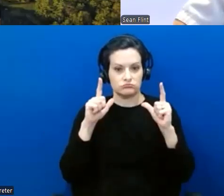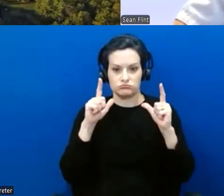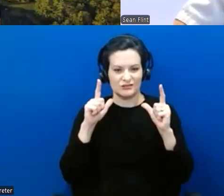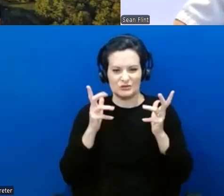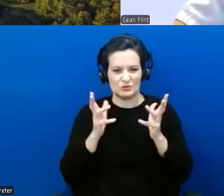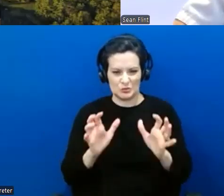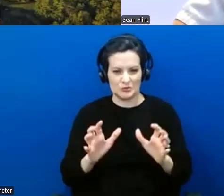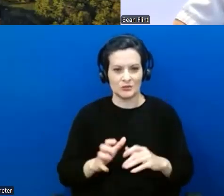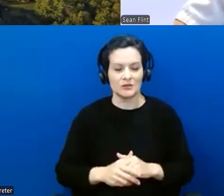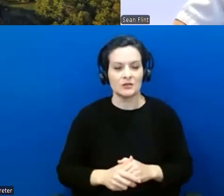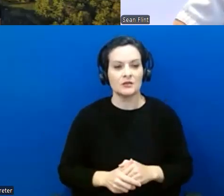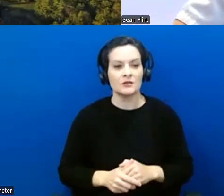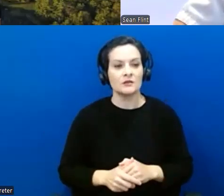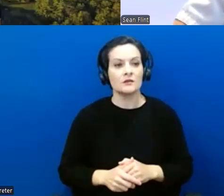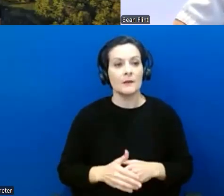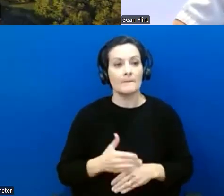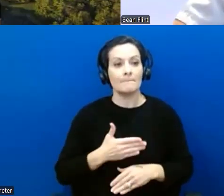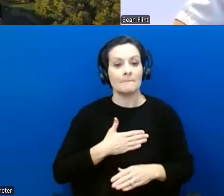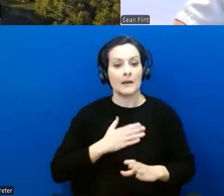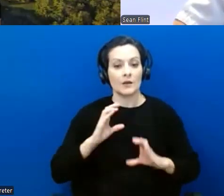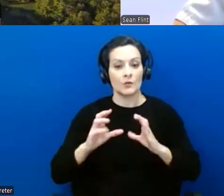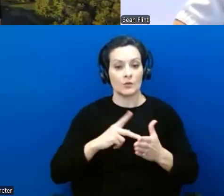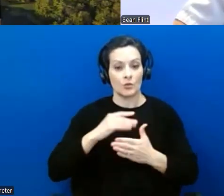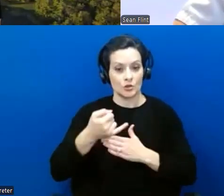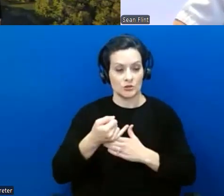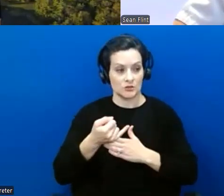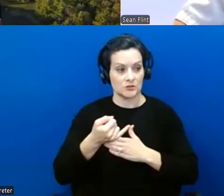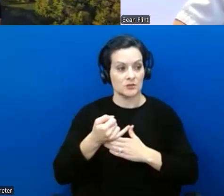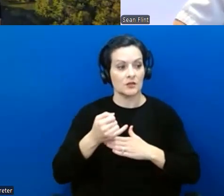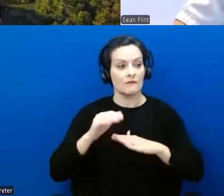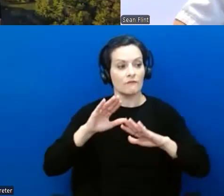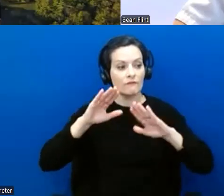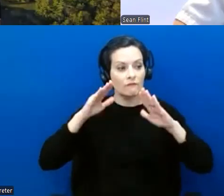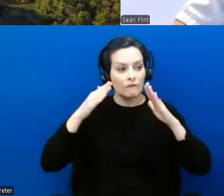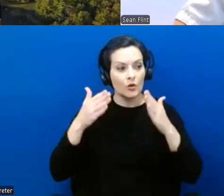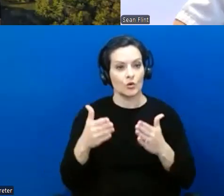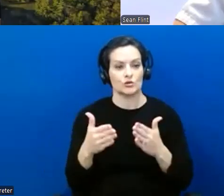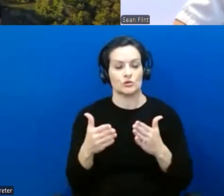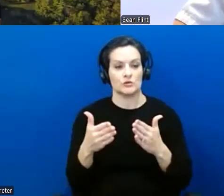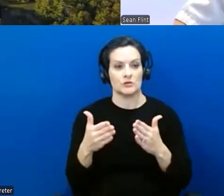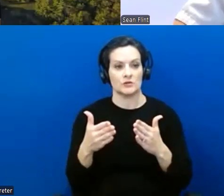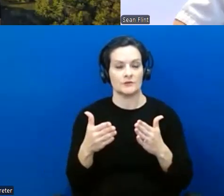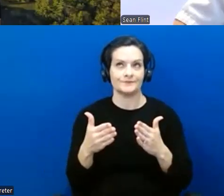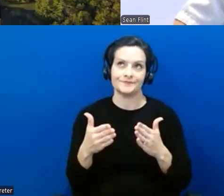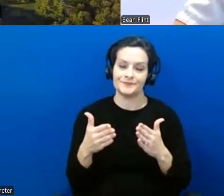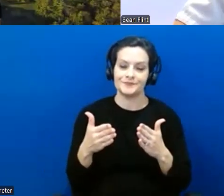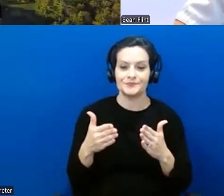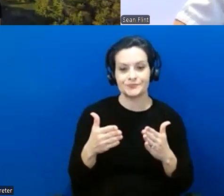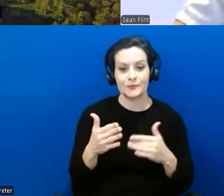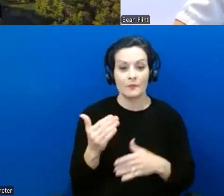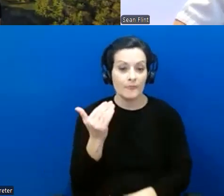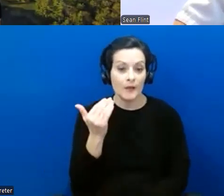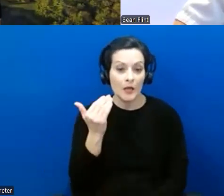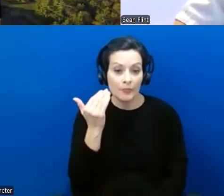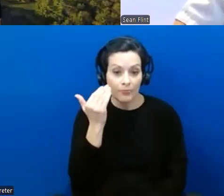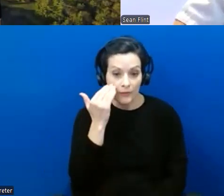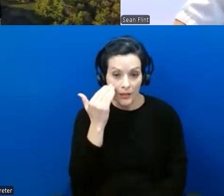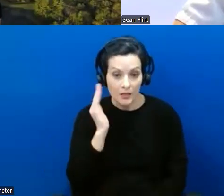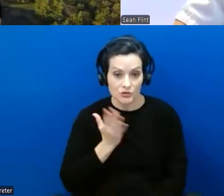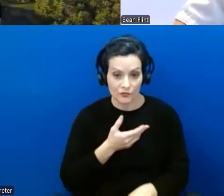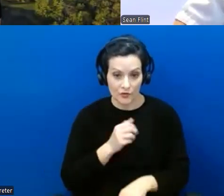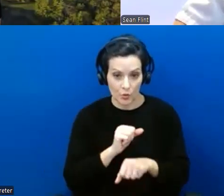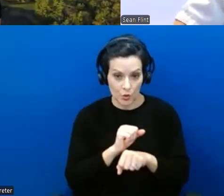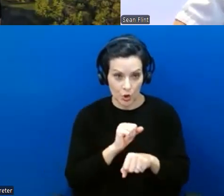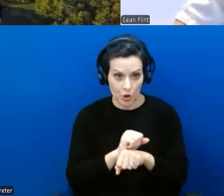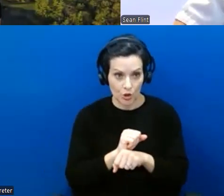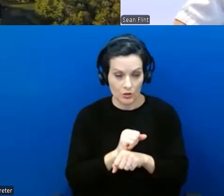so, in my communication projects, I really focused on trying to make the knowledge of the work that we were going to do, in this